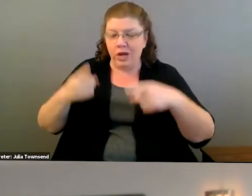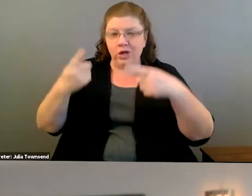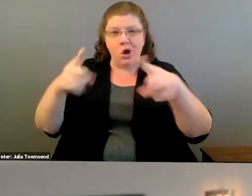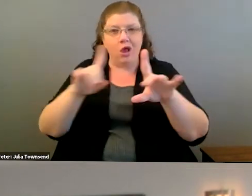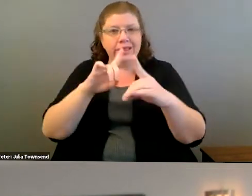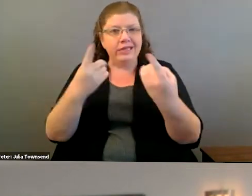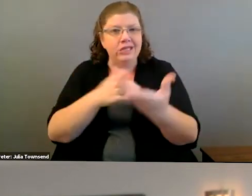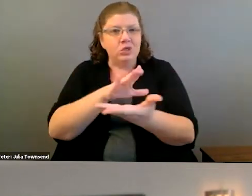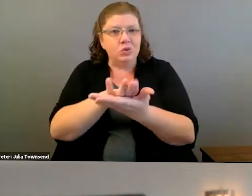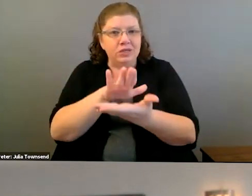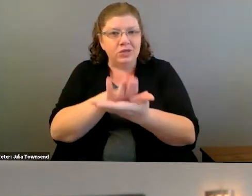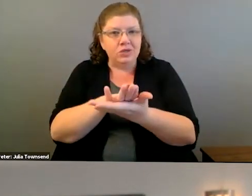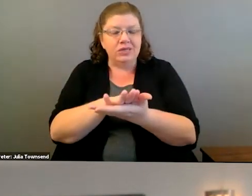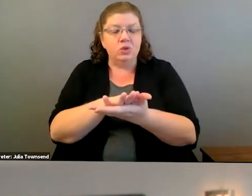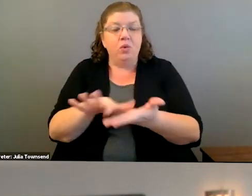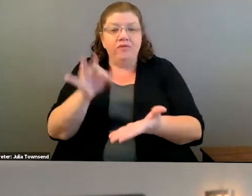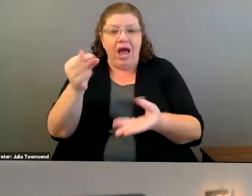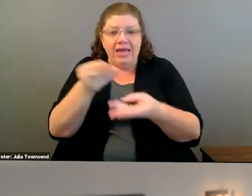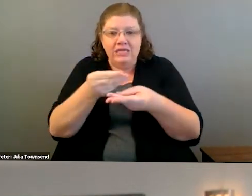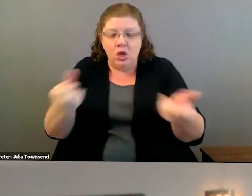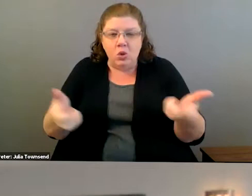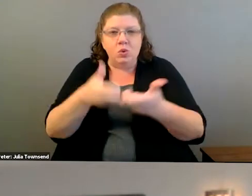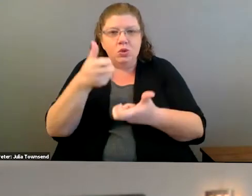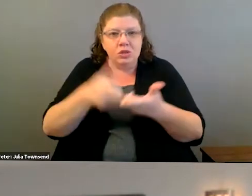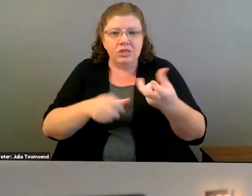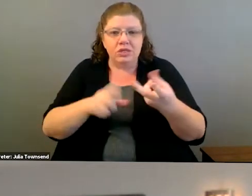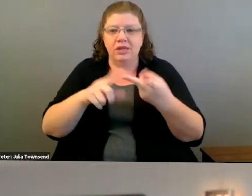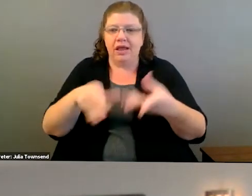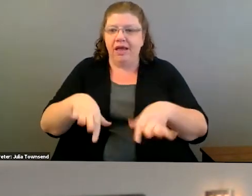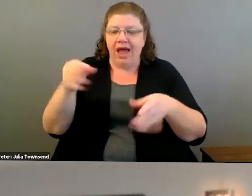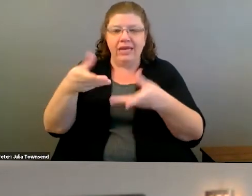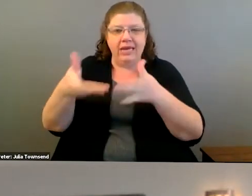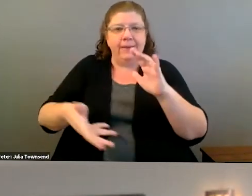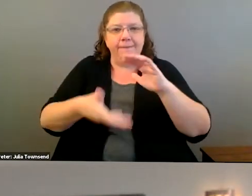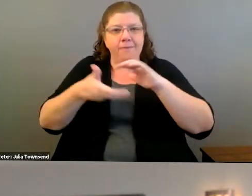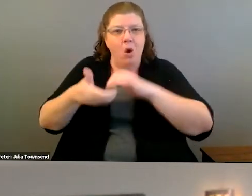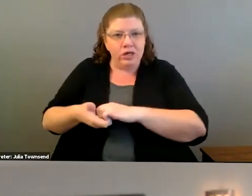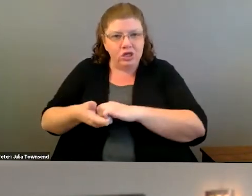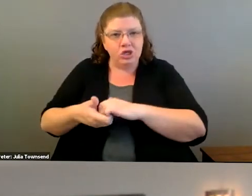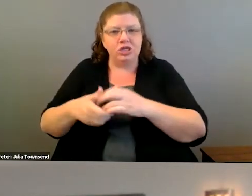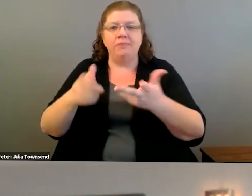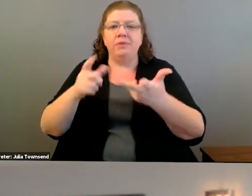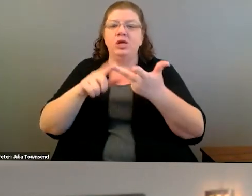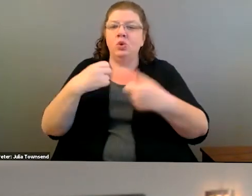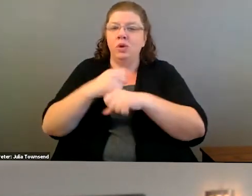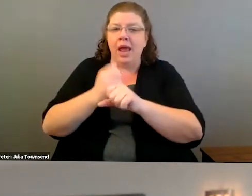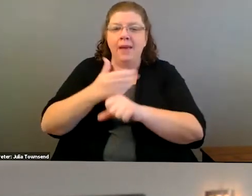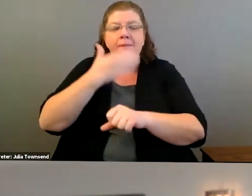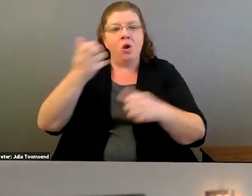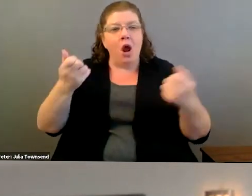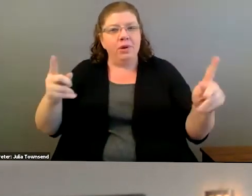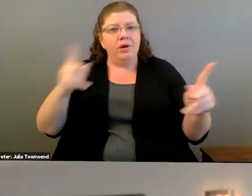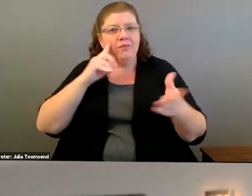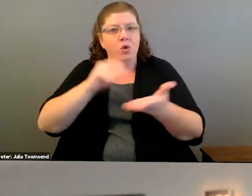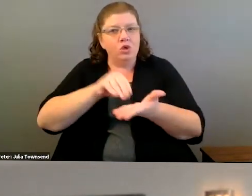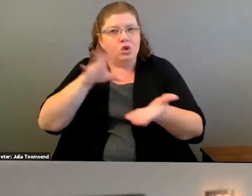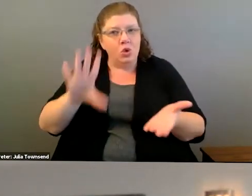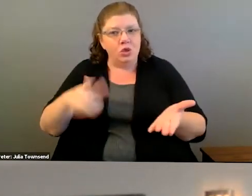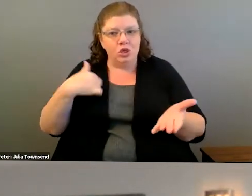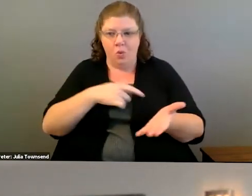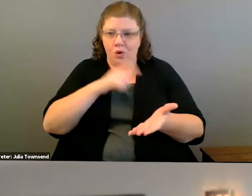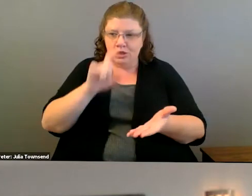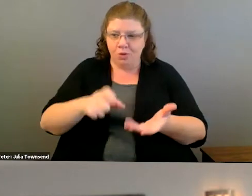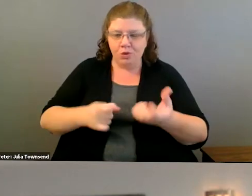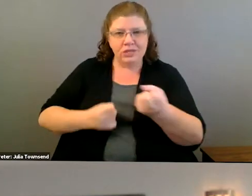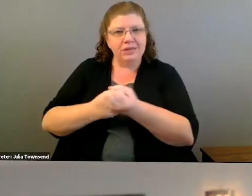district, finding solutions, finding partnerships to create better opportunities for the students that we are supposed to